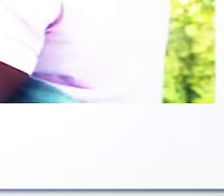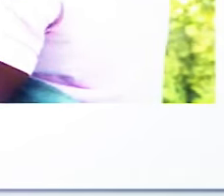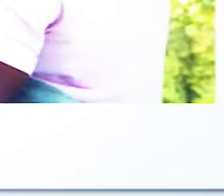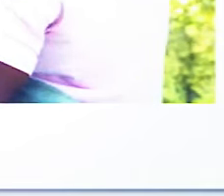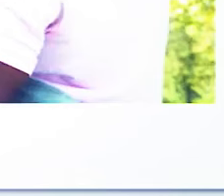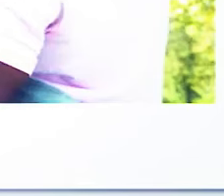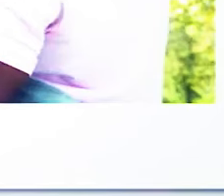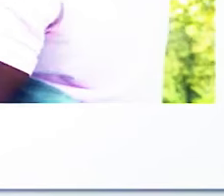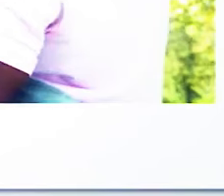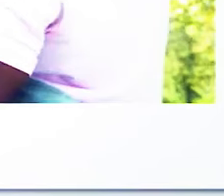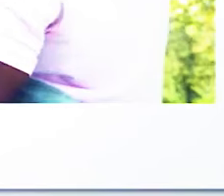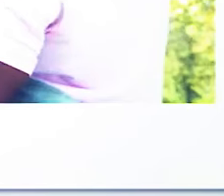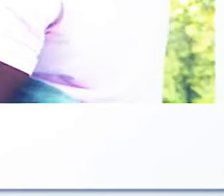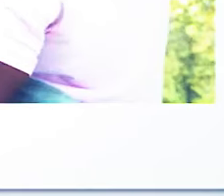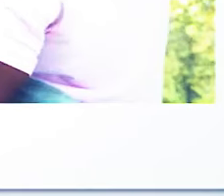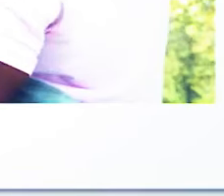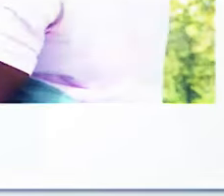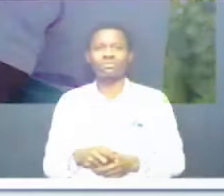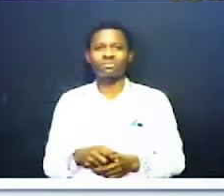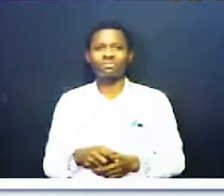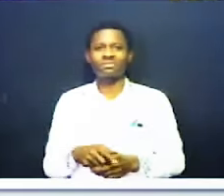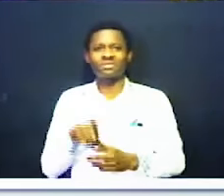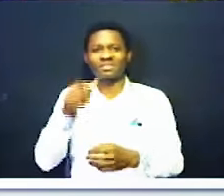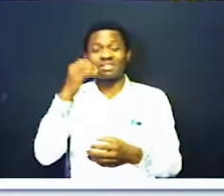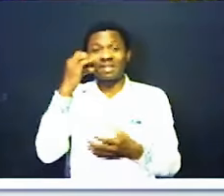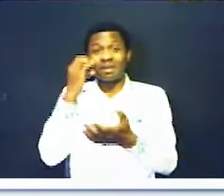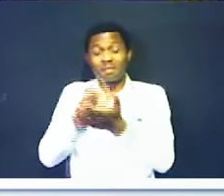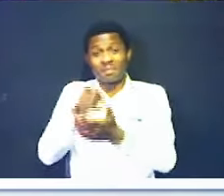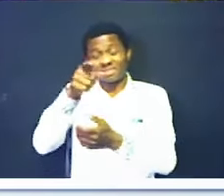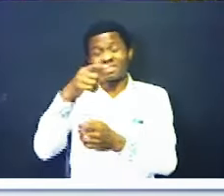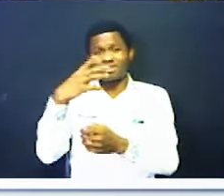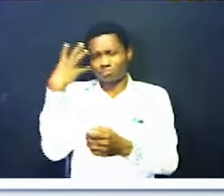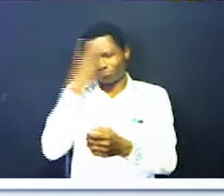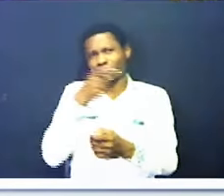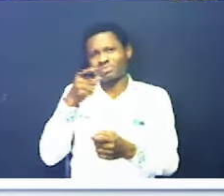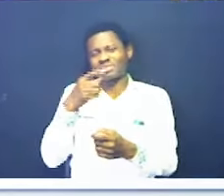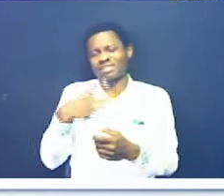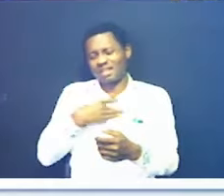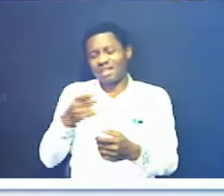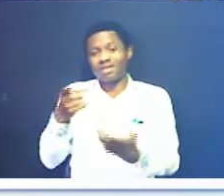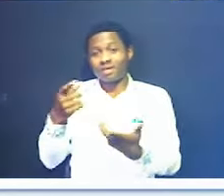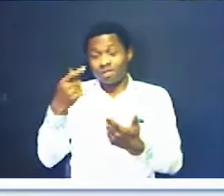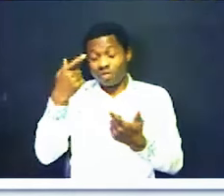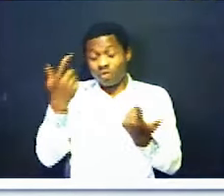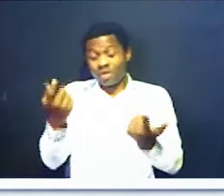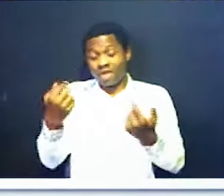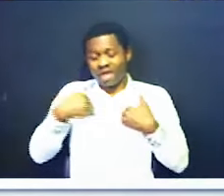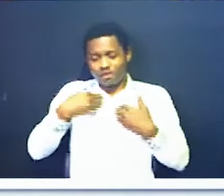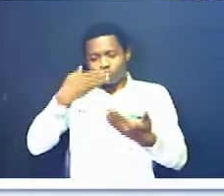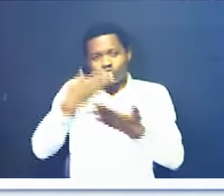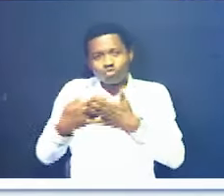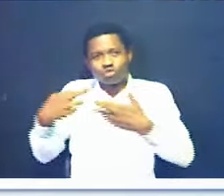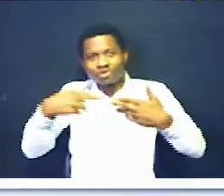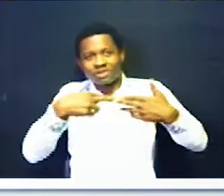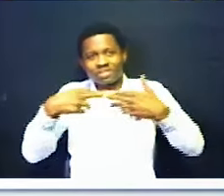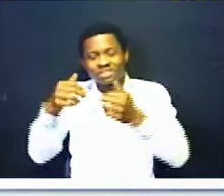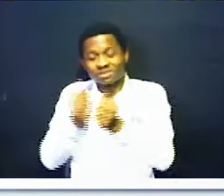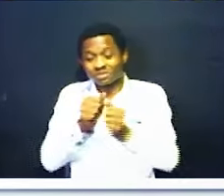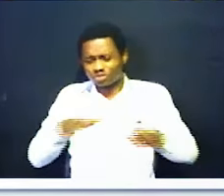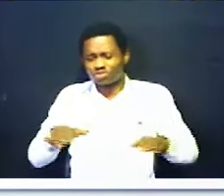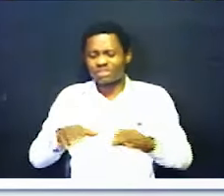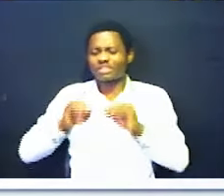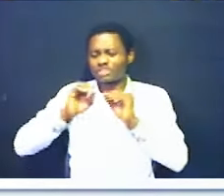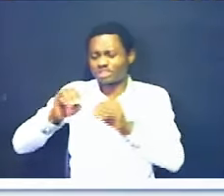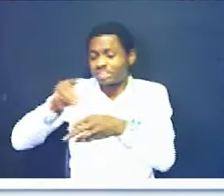Effective relationship will bring good discipline. Ayonkofa so nko a eda wo ne mofra ana wo mantem no edin tien